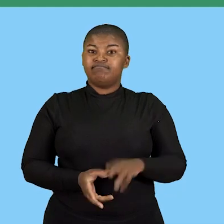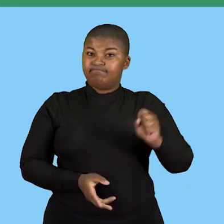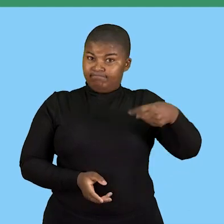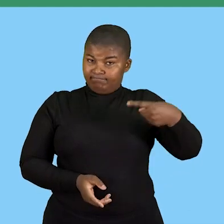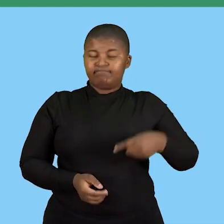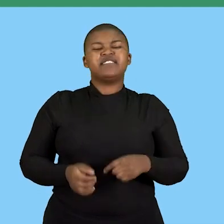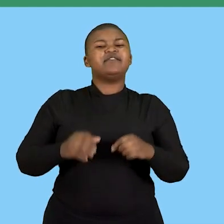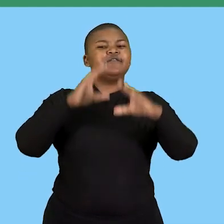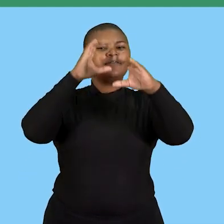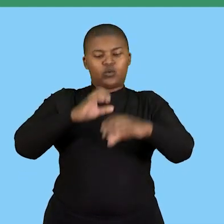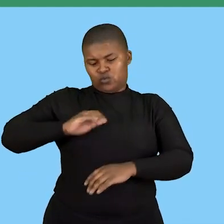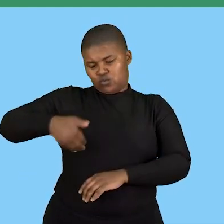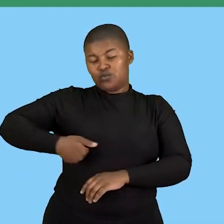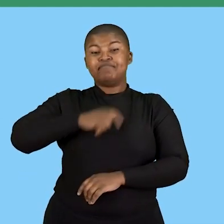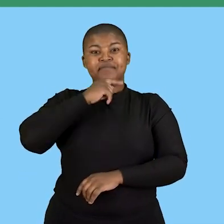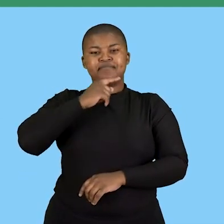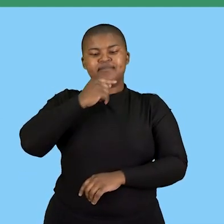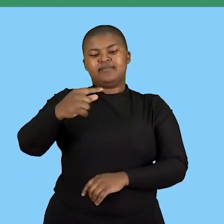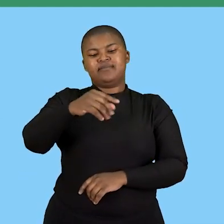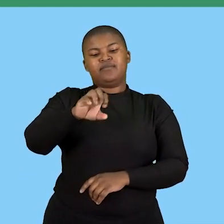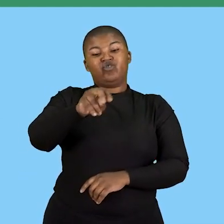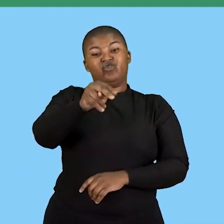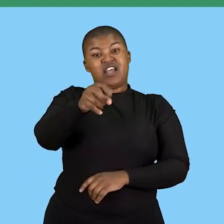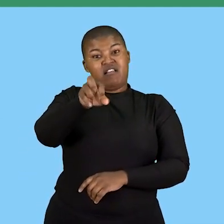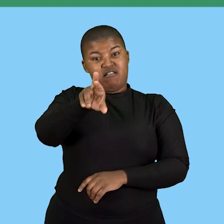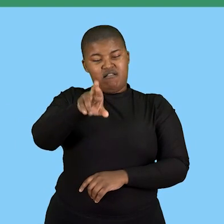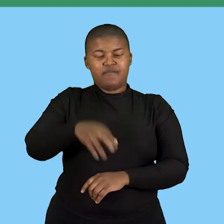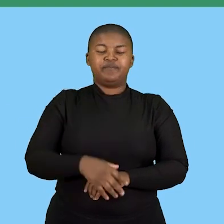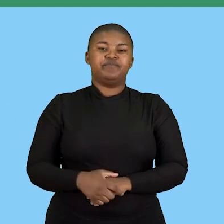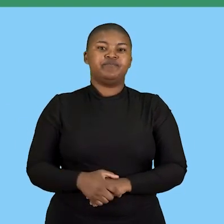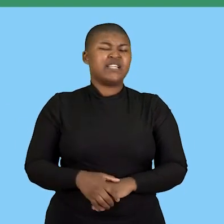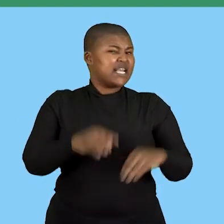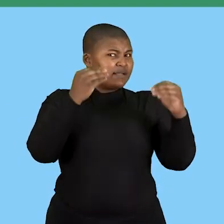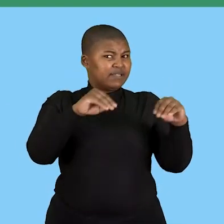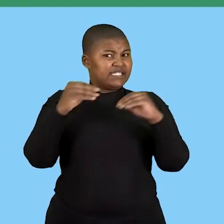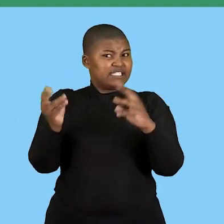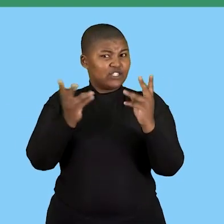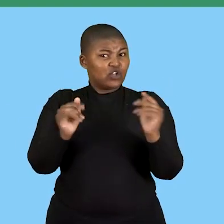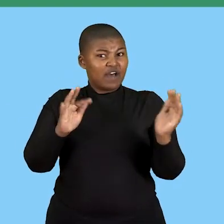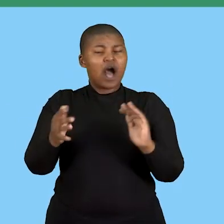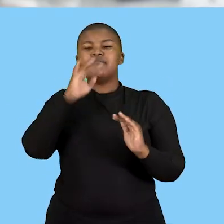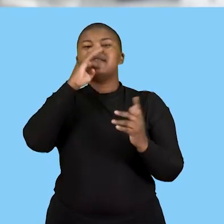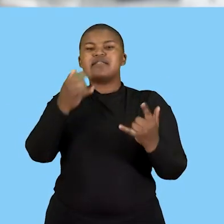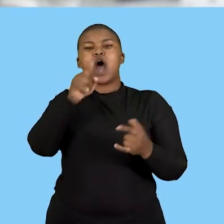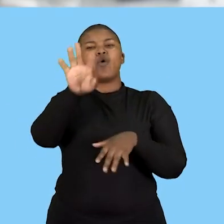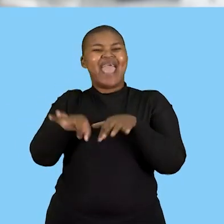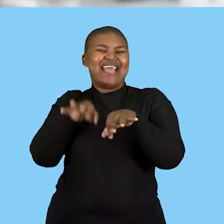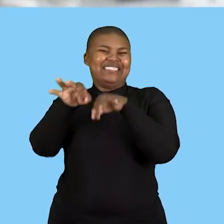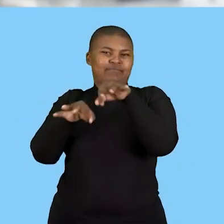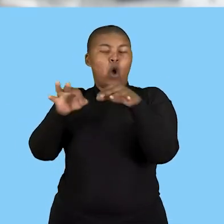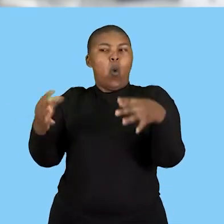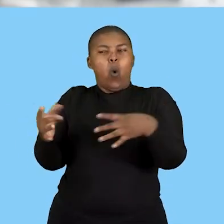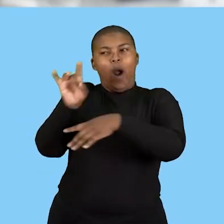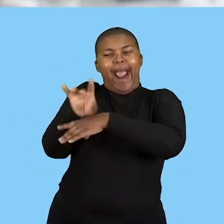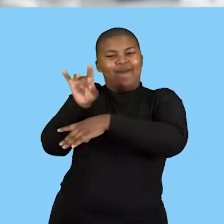Now, the first one, gender. How can a business deal? So you're basically explaining to Elsabe,